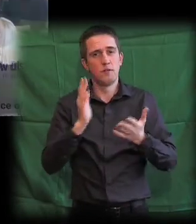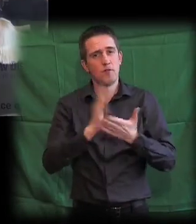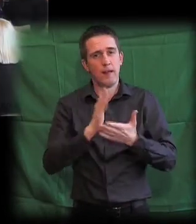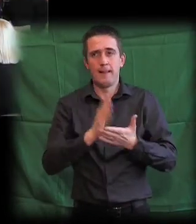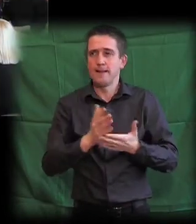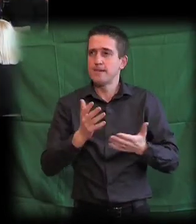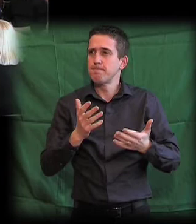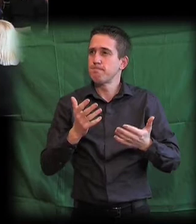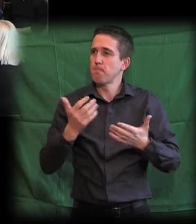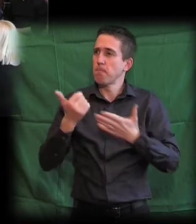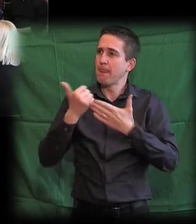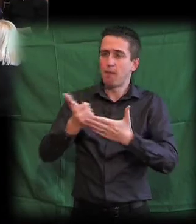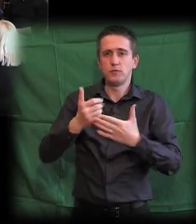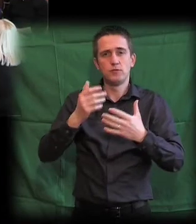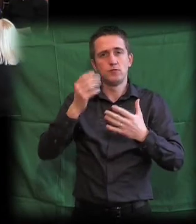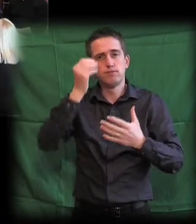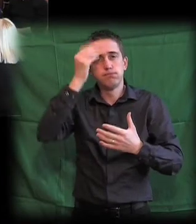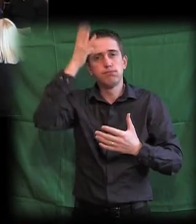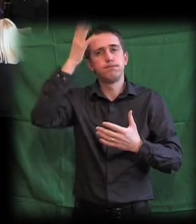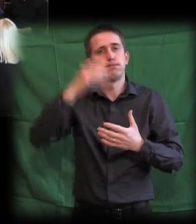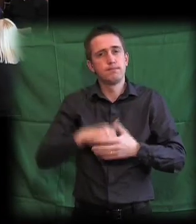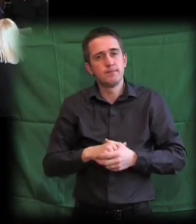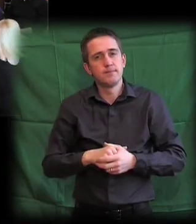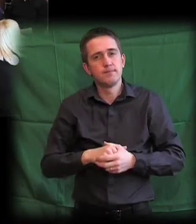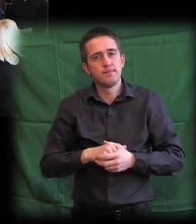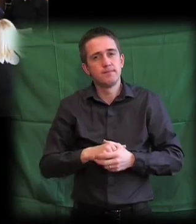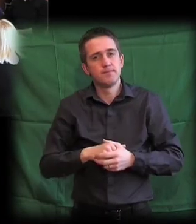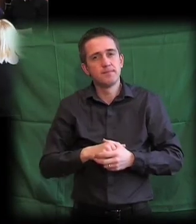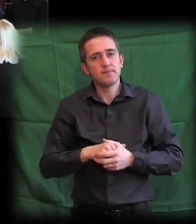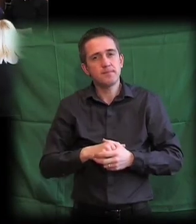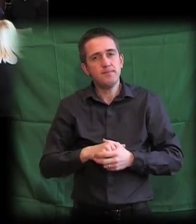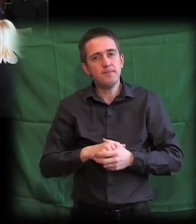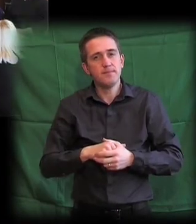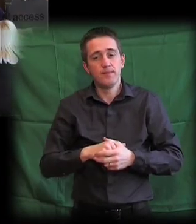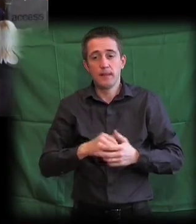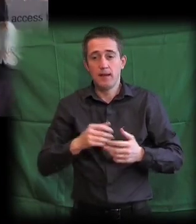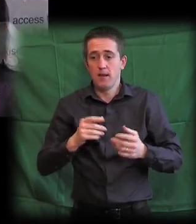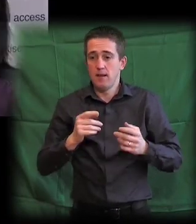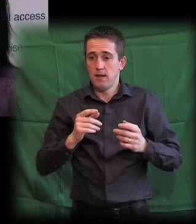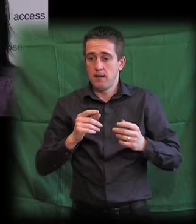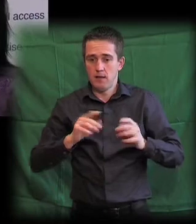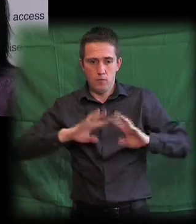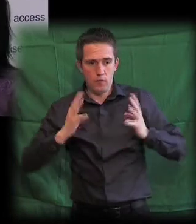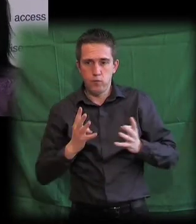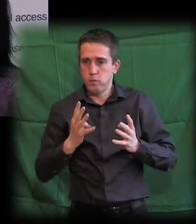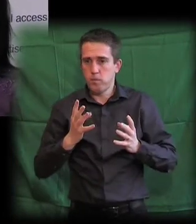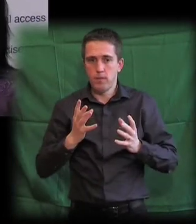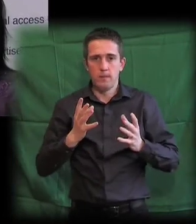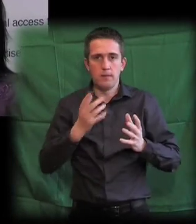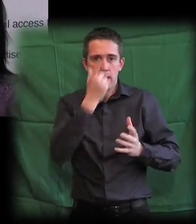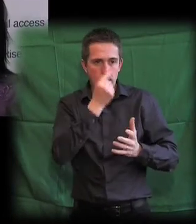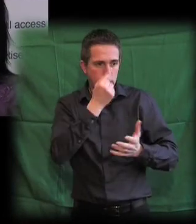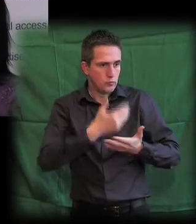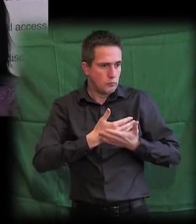continuous cycle of learning. We developed a rapport, meaning we could pull together all